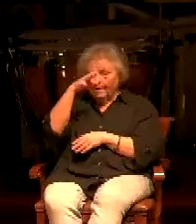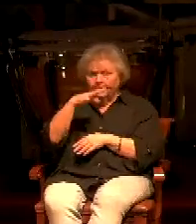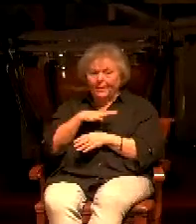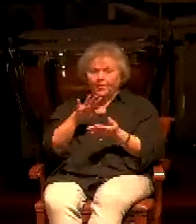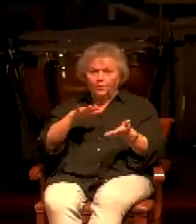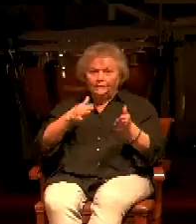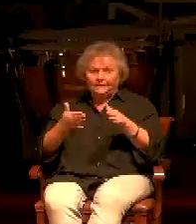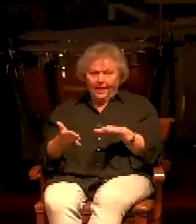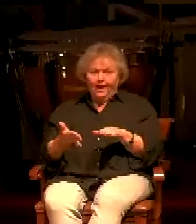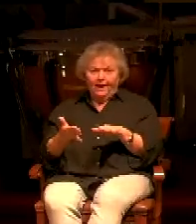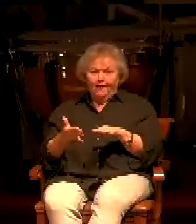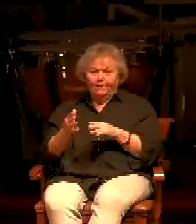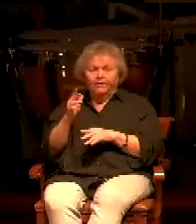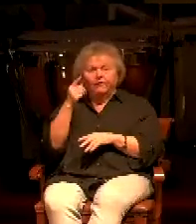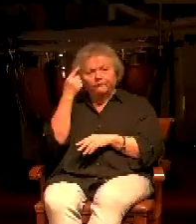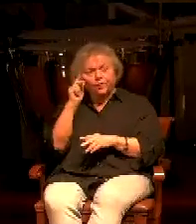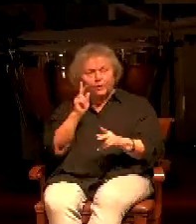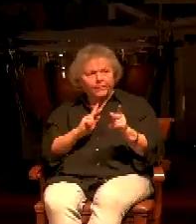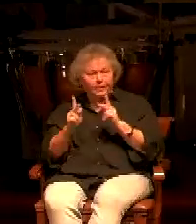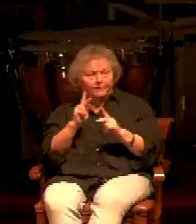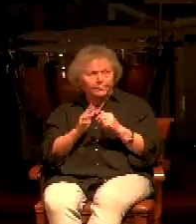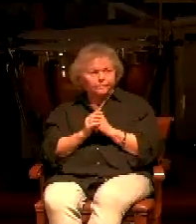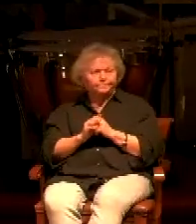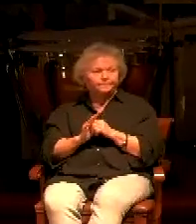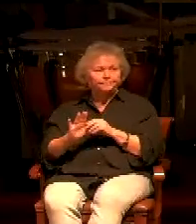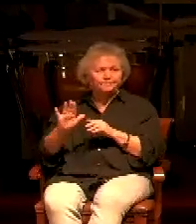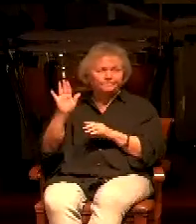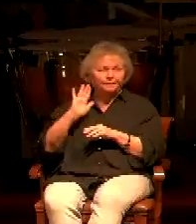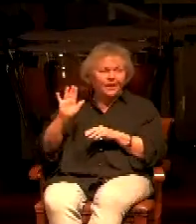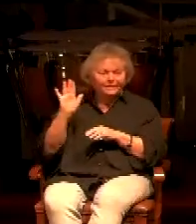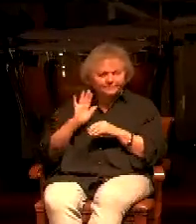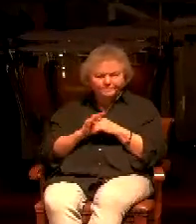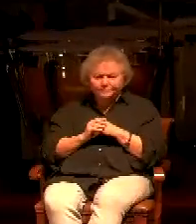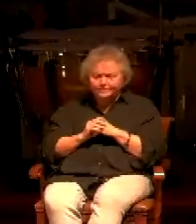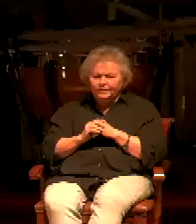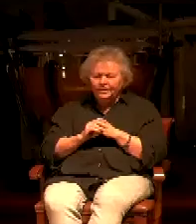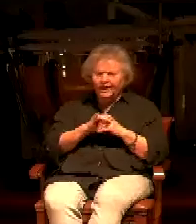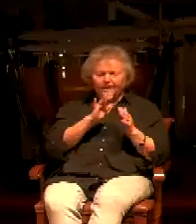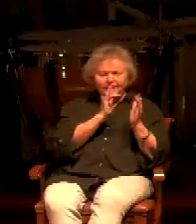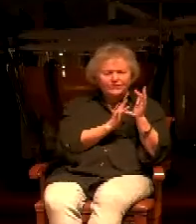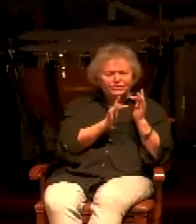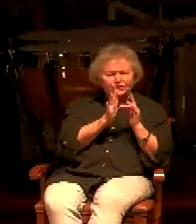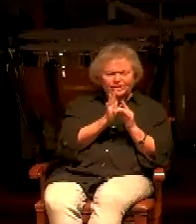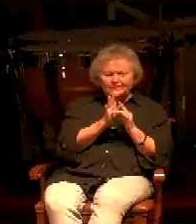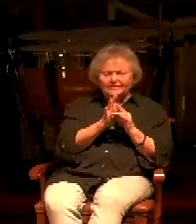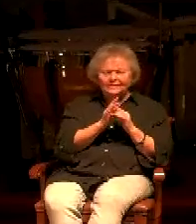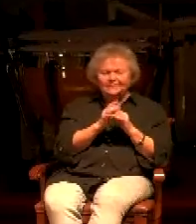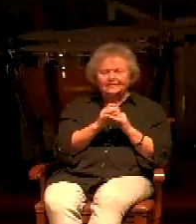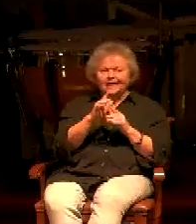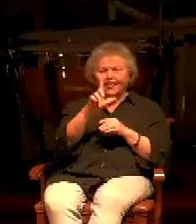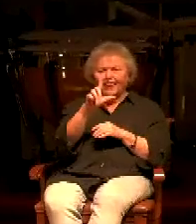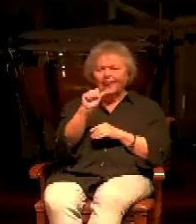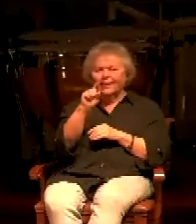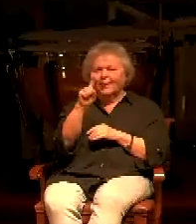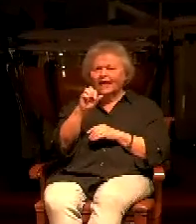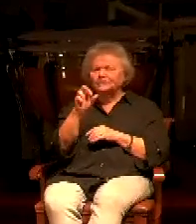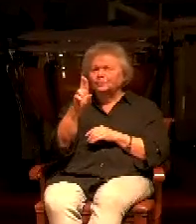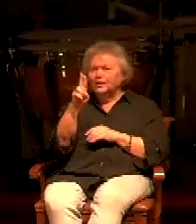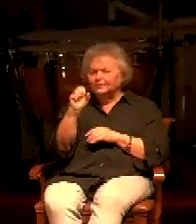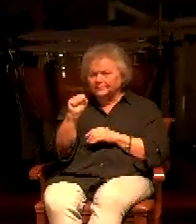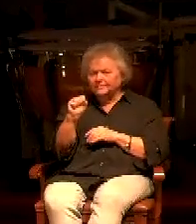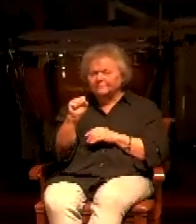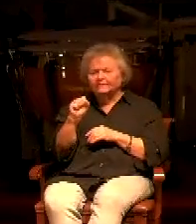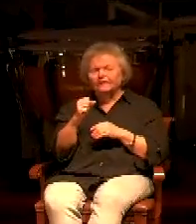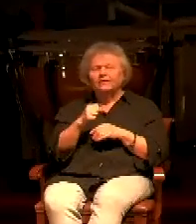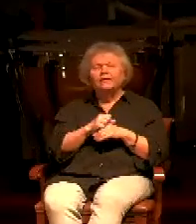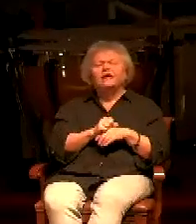John chapter 11, Jesus raises Lazarus from the dead. And in John chapter 11, verse 49, Caiaphas hears about the commotion of